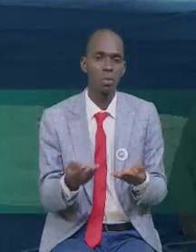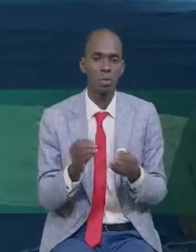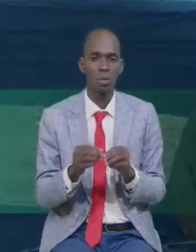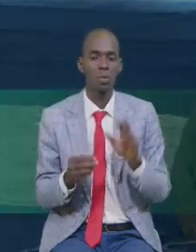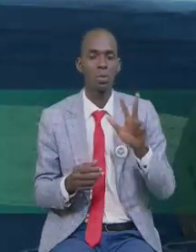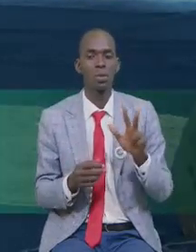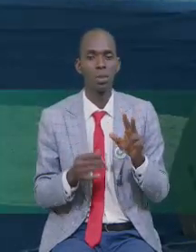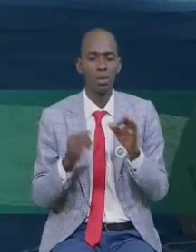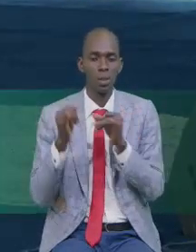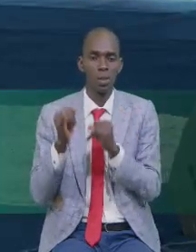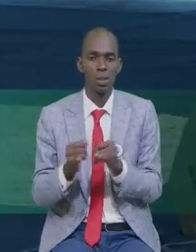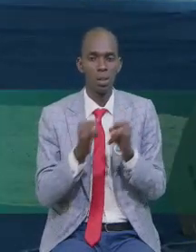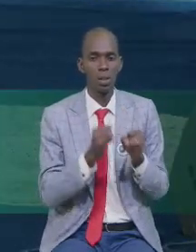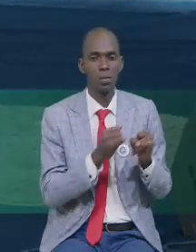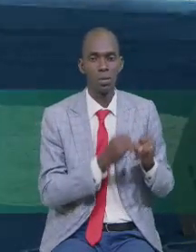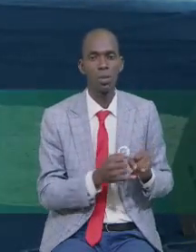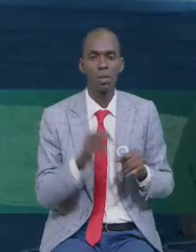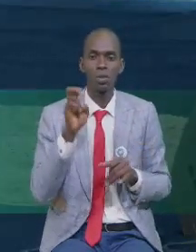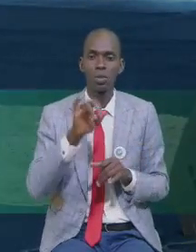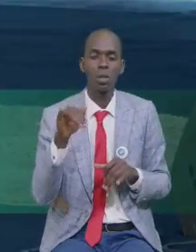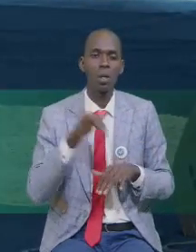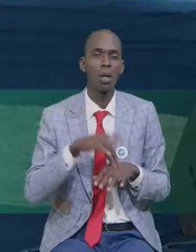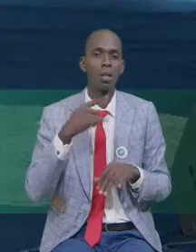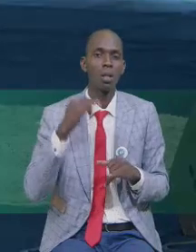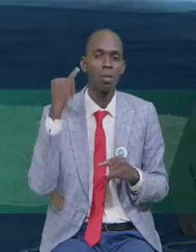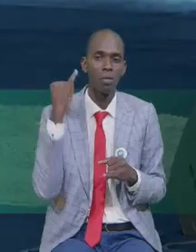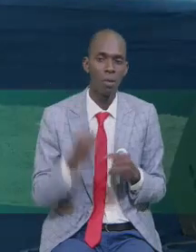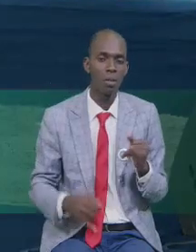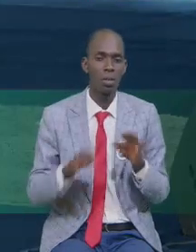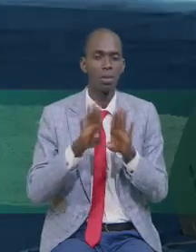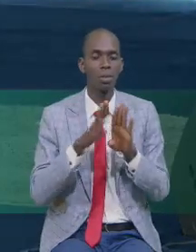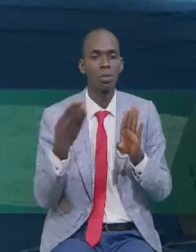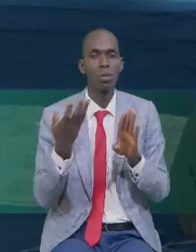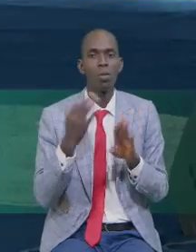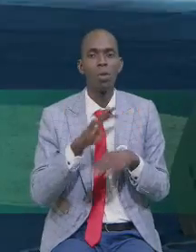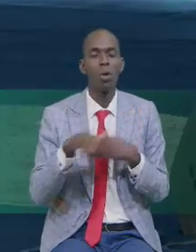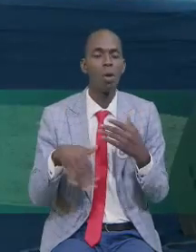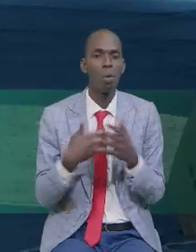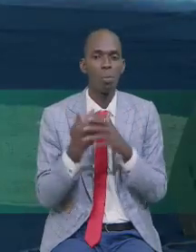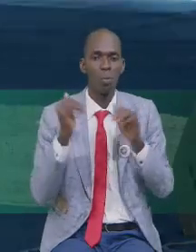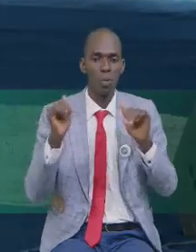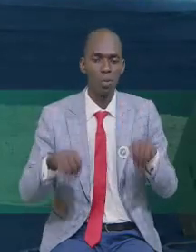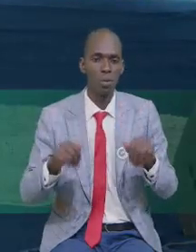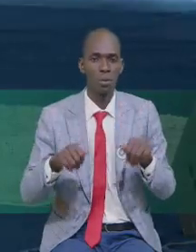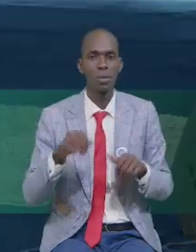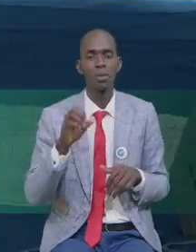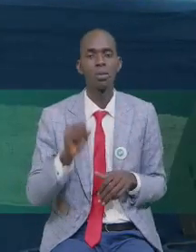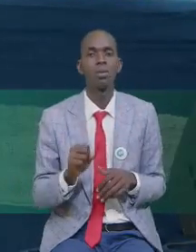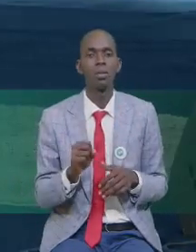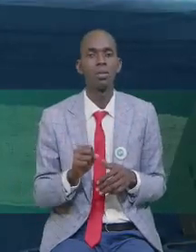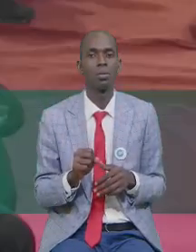individual knocking at the final door of all